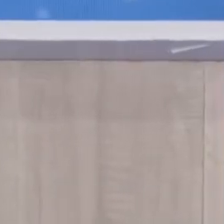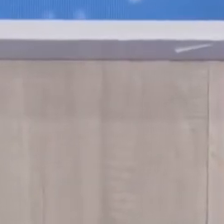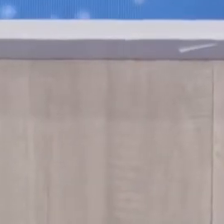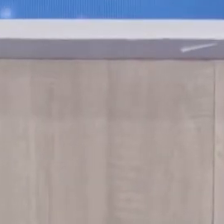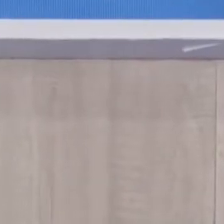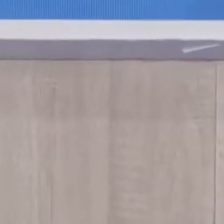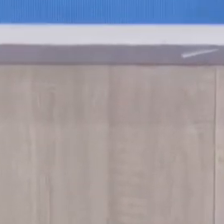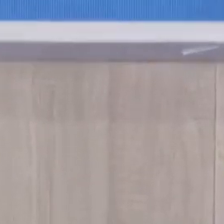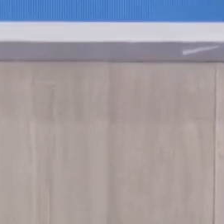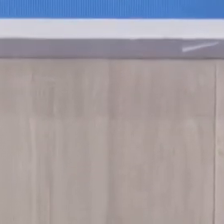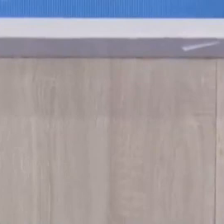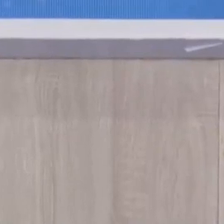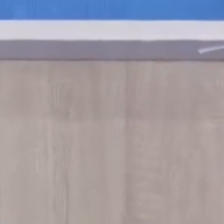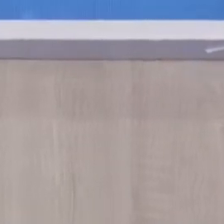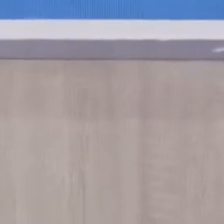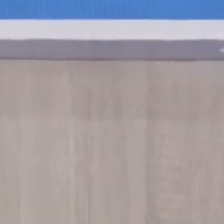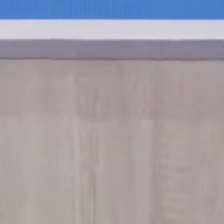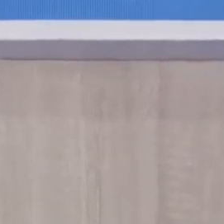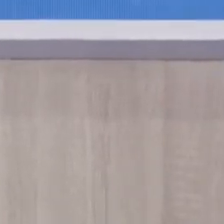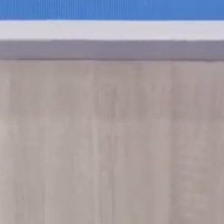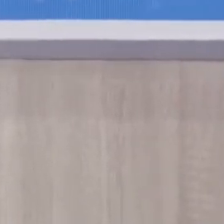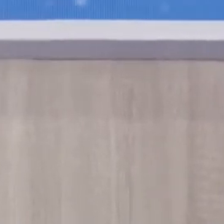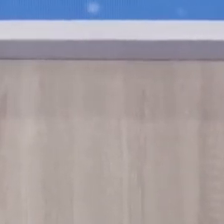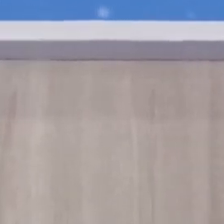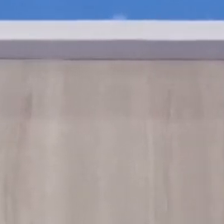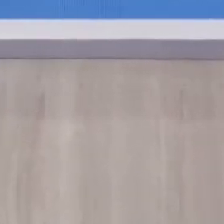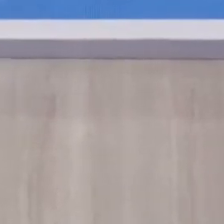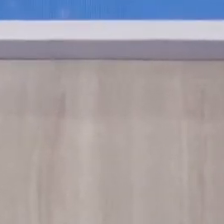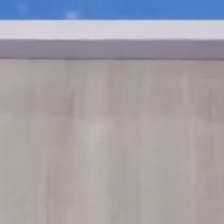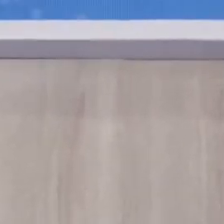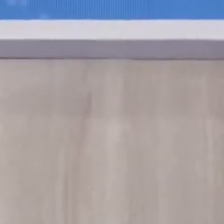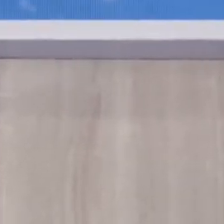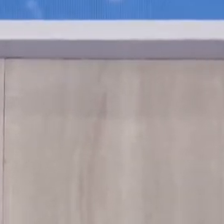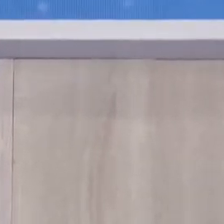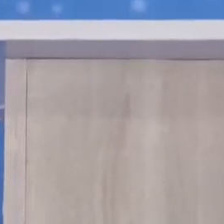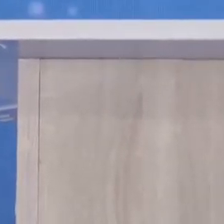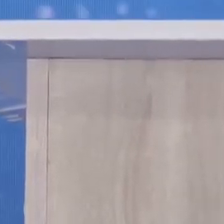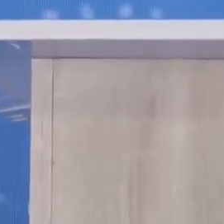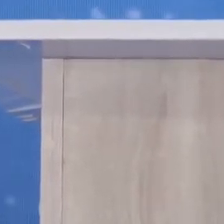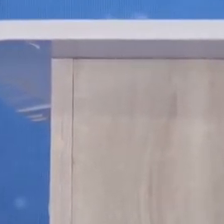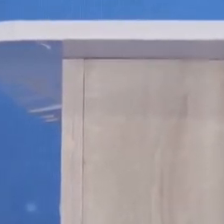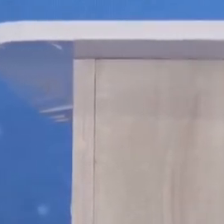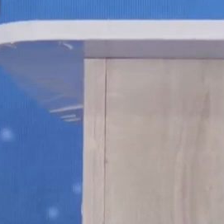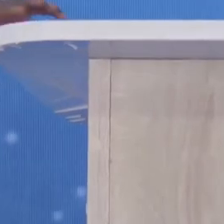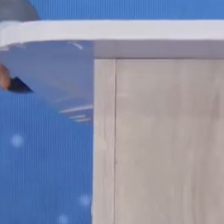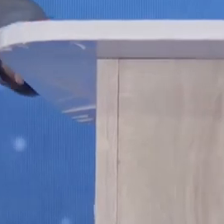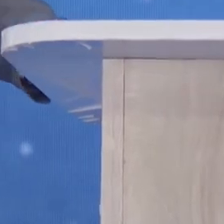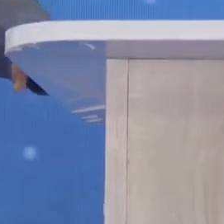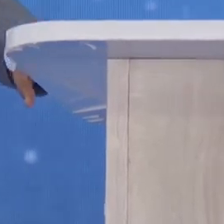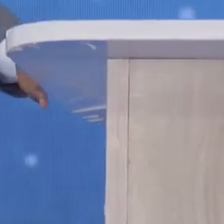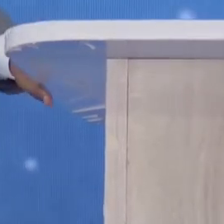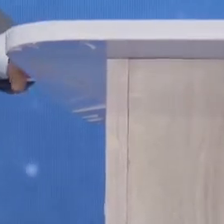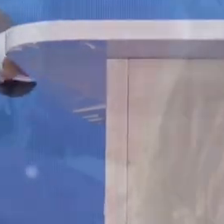light to the Gentiles. You understand, most of the miracles of Christ, one was on earth, was among the Jews. He didn't